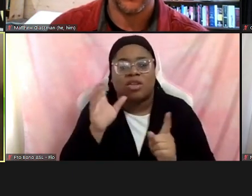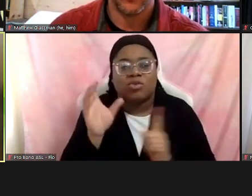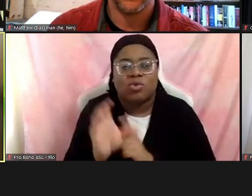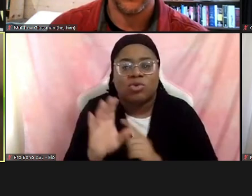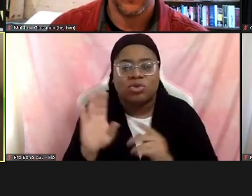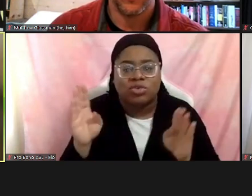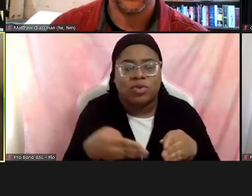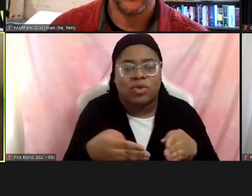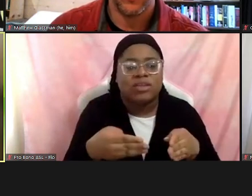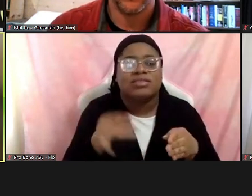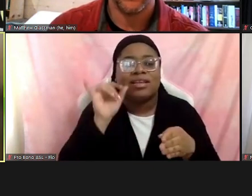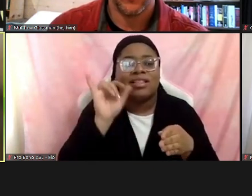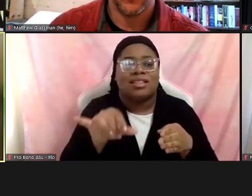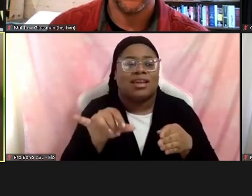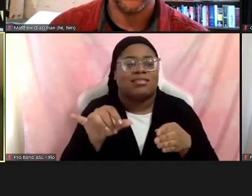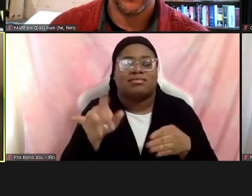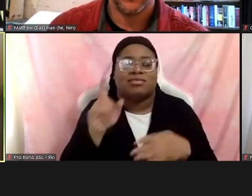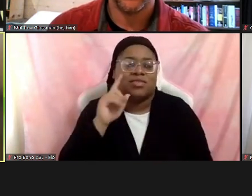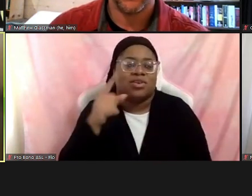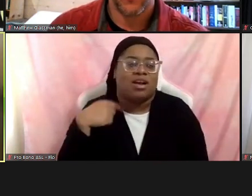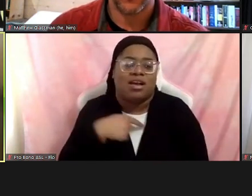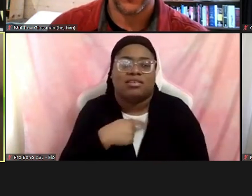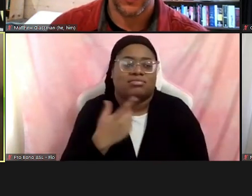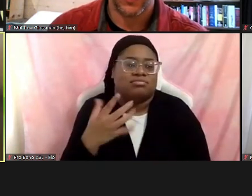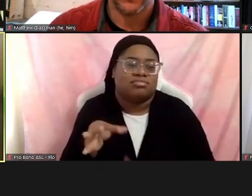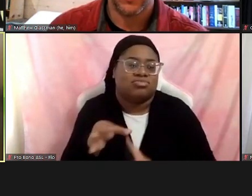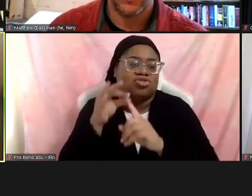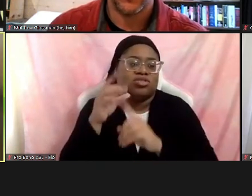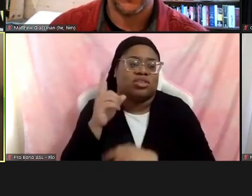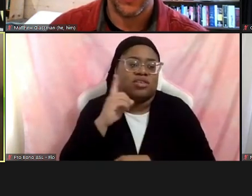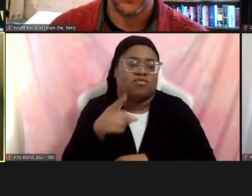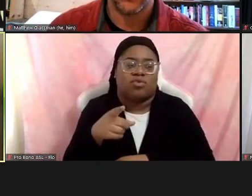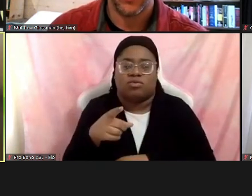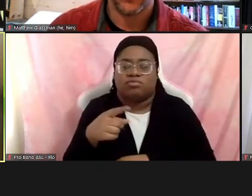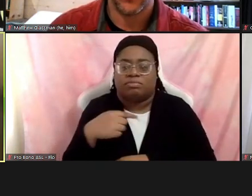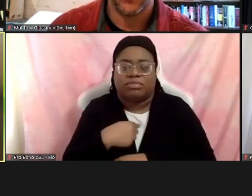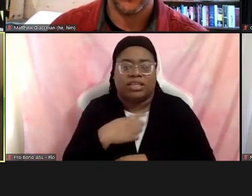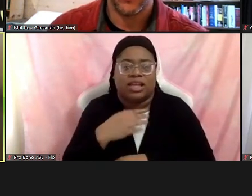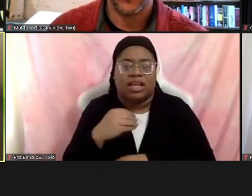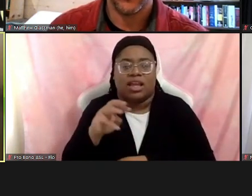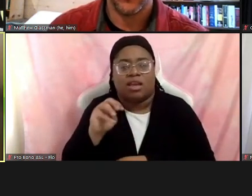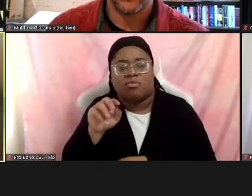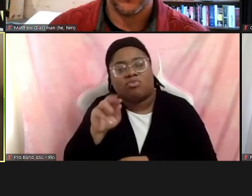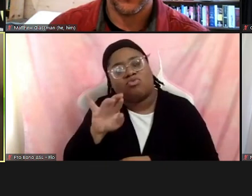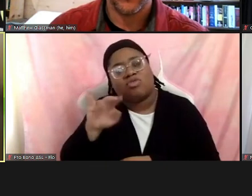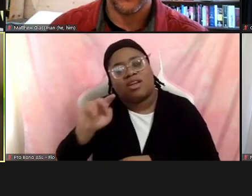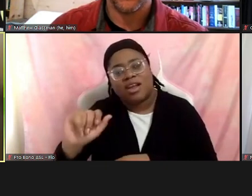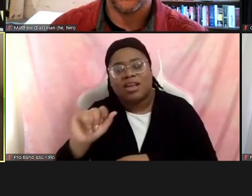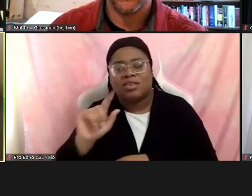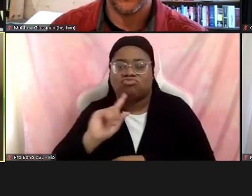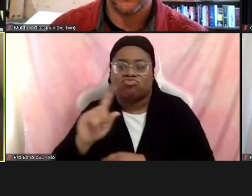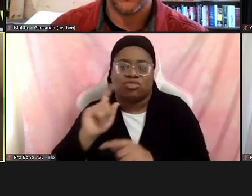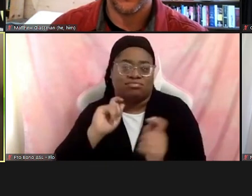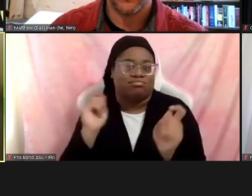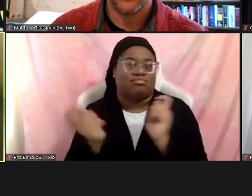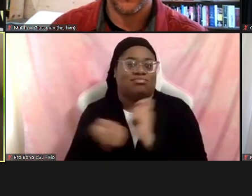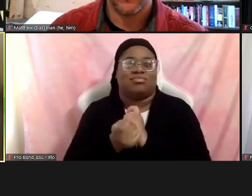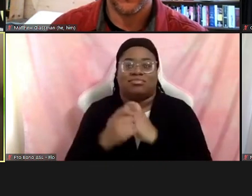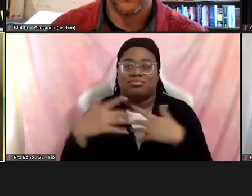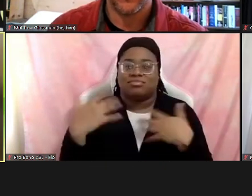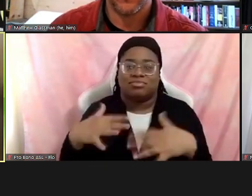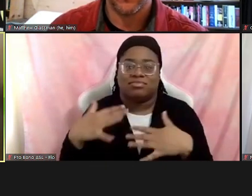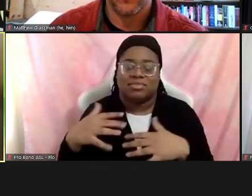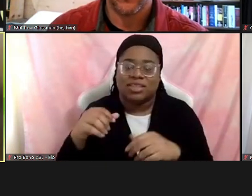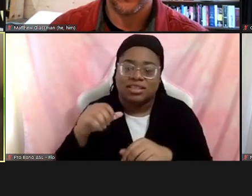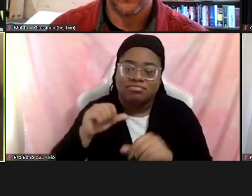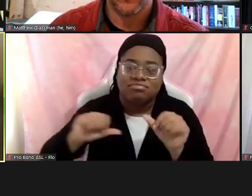center. I think for us, especially I can say for Marina and me, it's been so transformative to be in spaces with each other